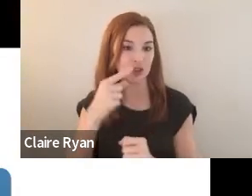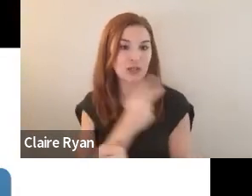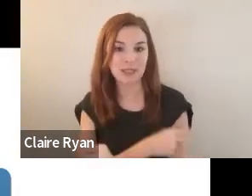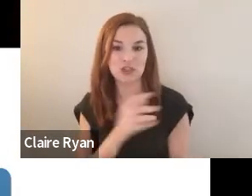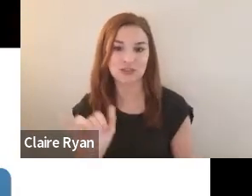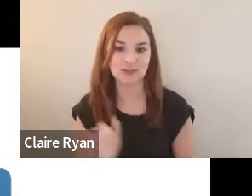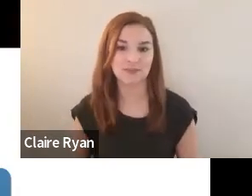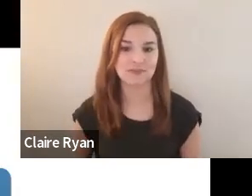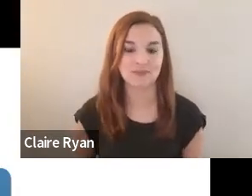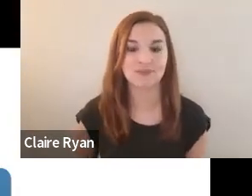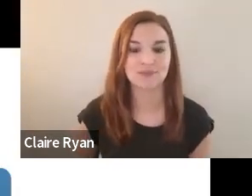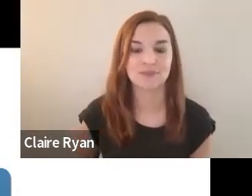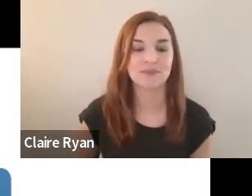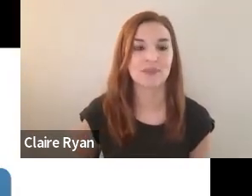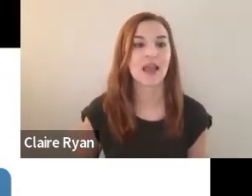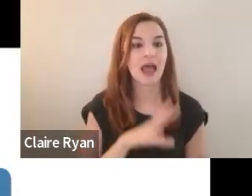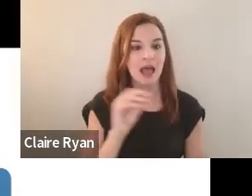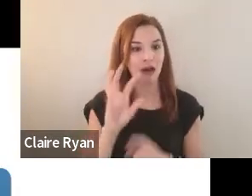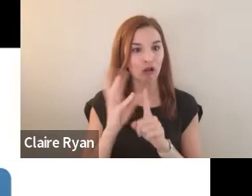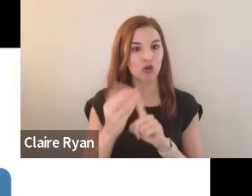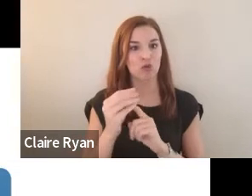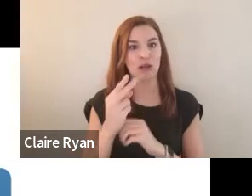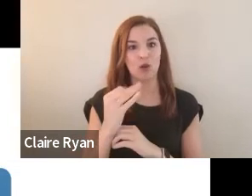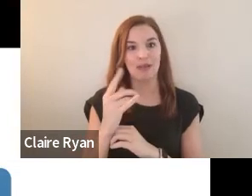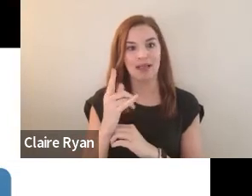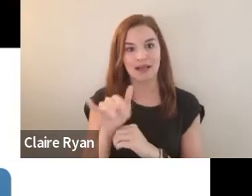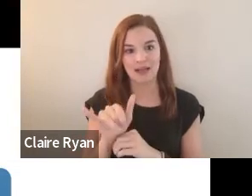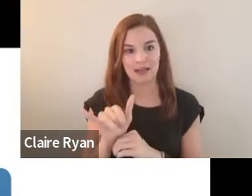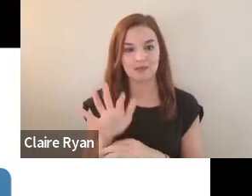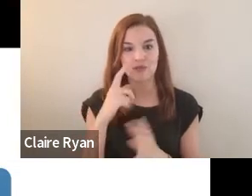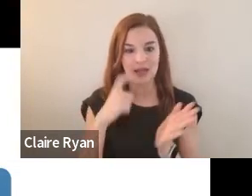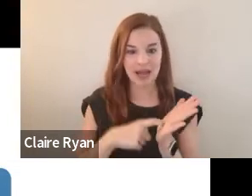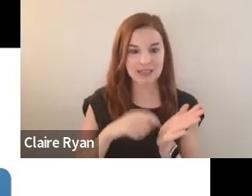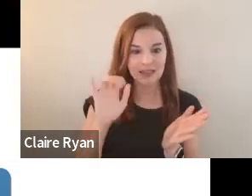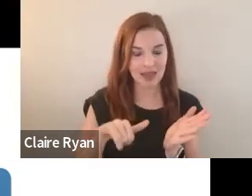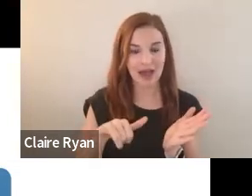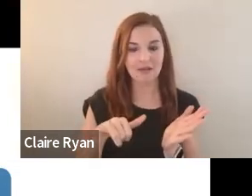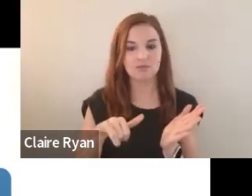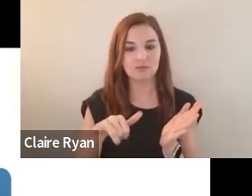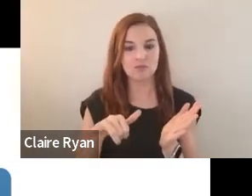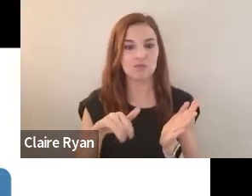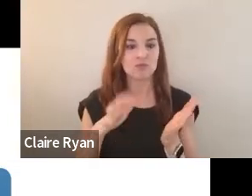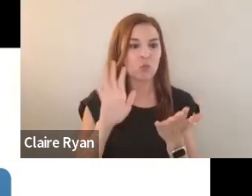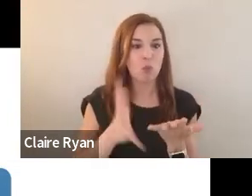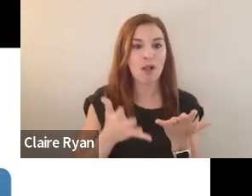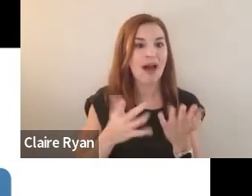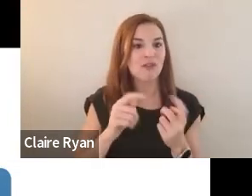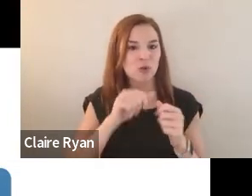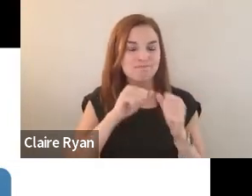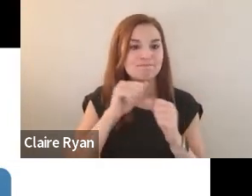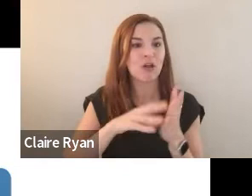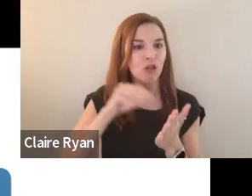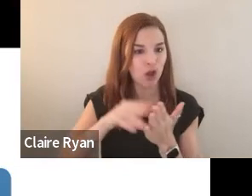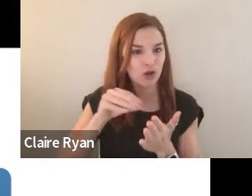same expectations and respect that you would give to any of your patients. And autonomy, really,